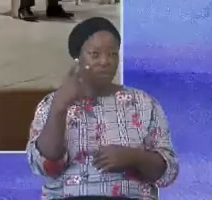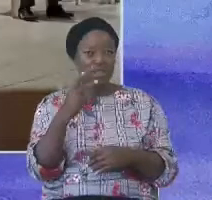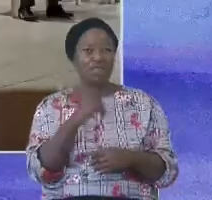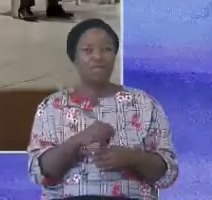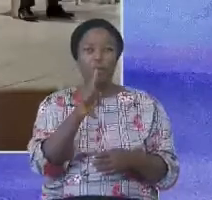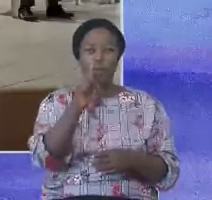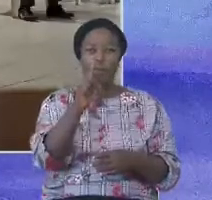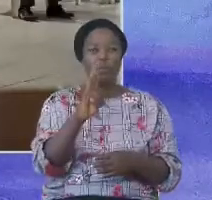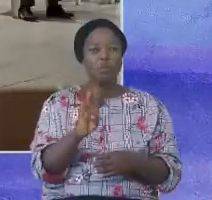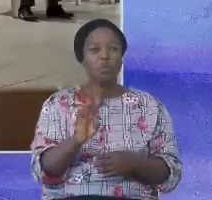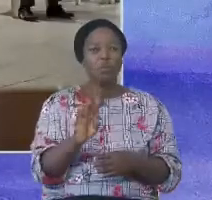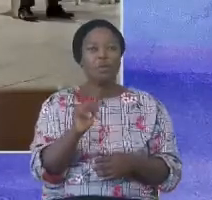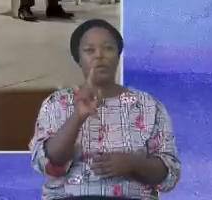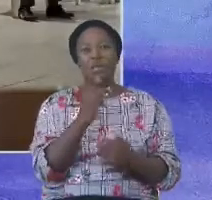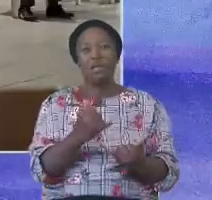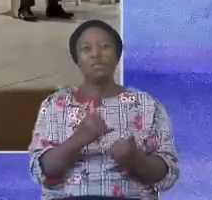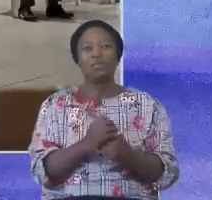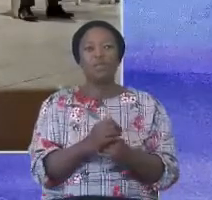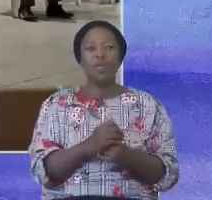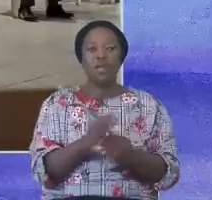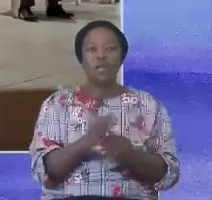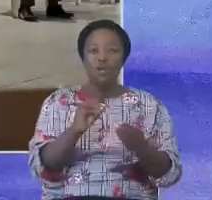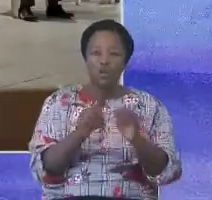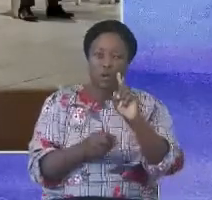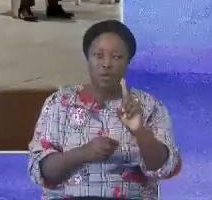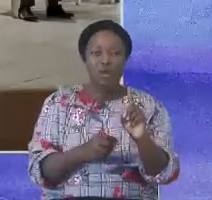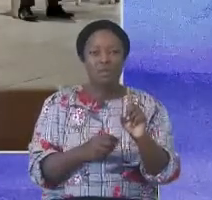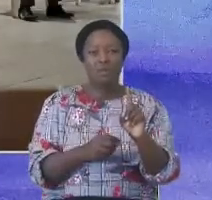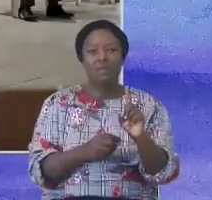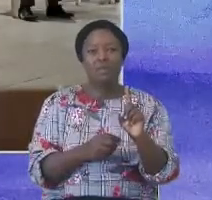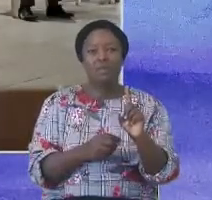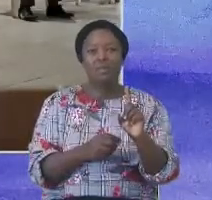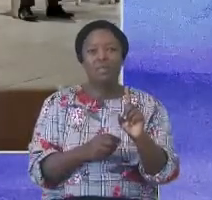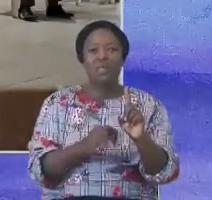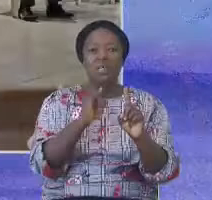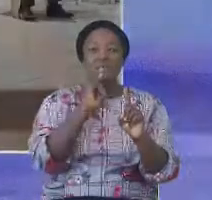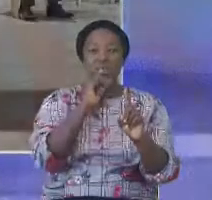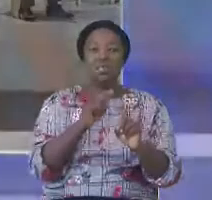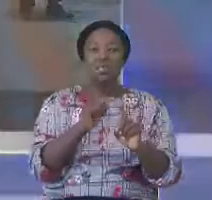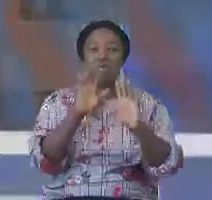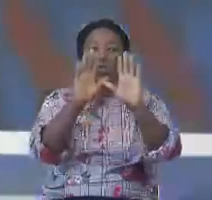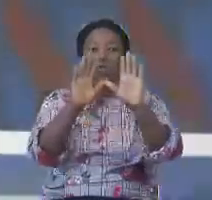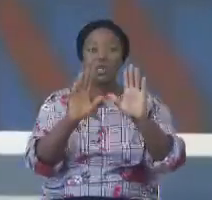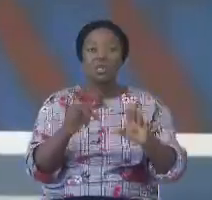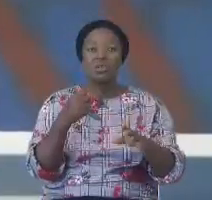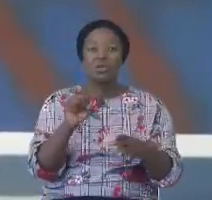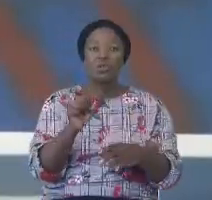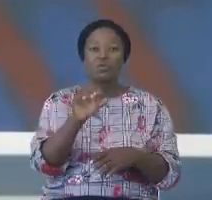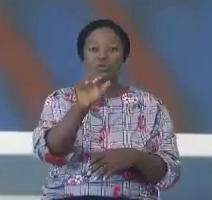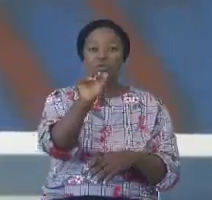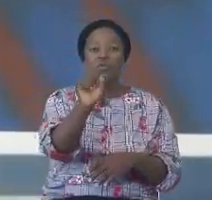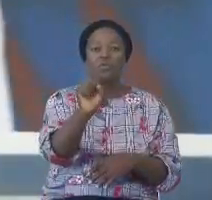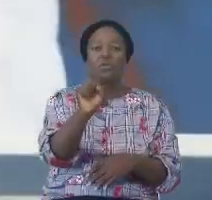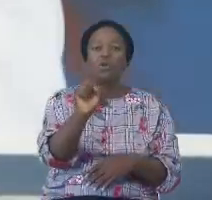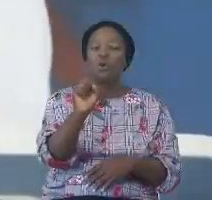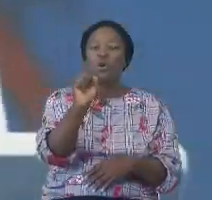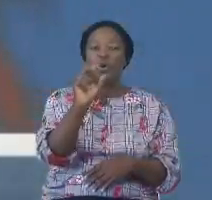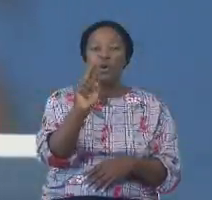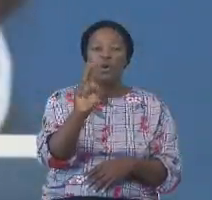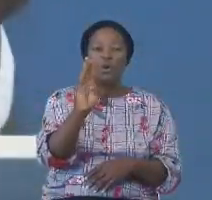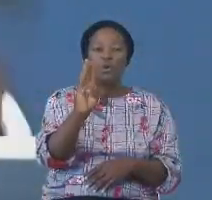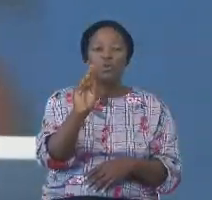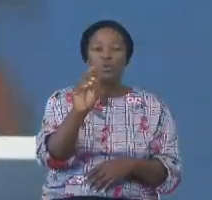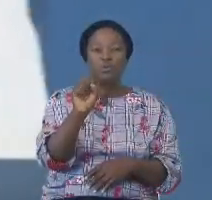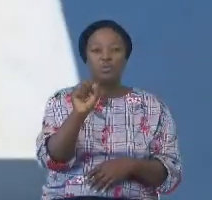sublime sovereignty let's go and teach everything one by one number one